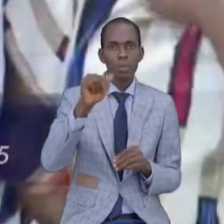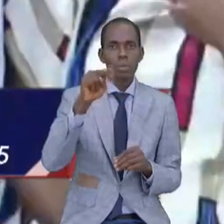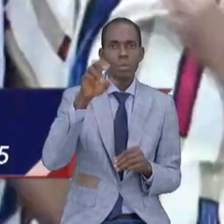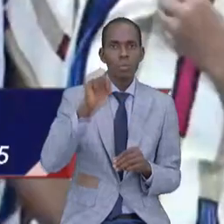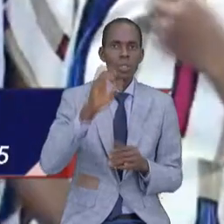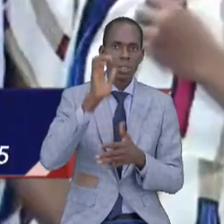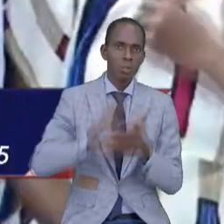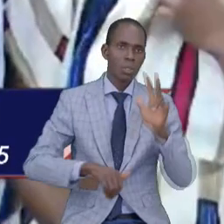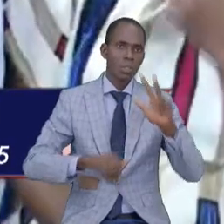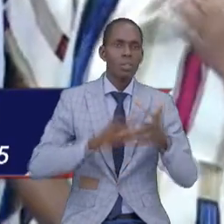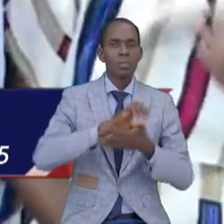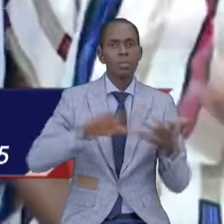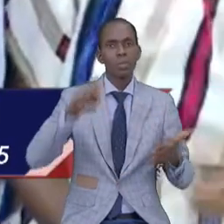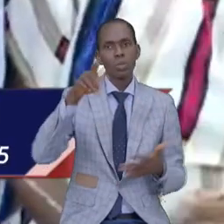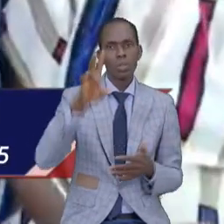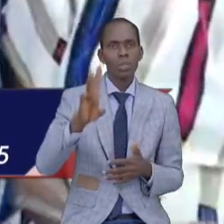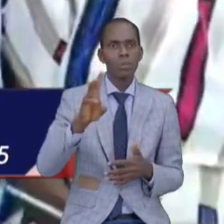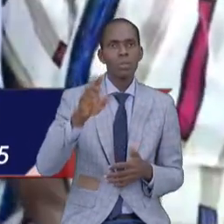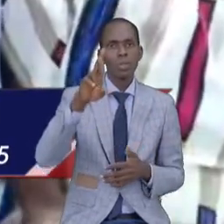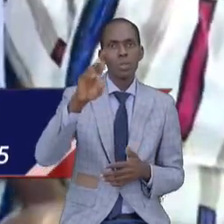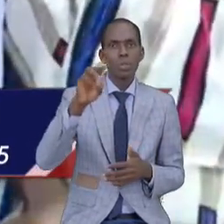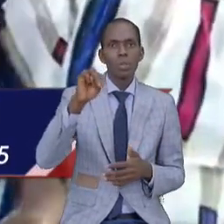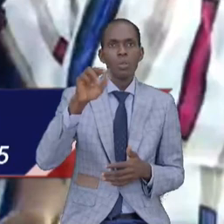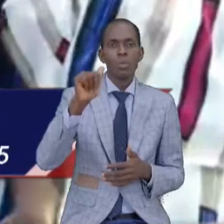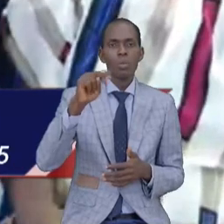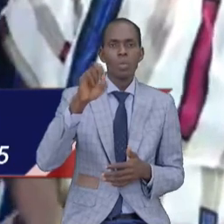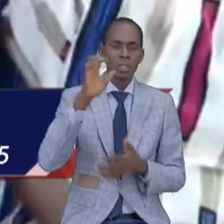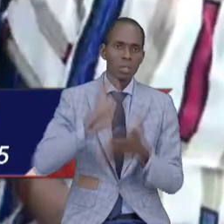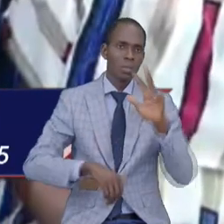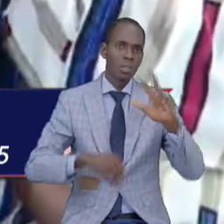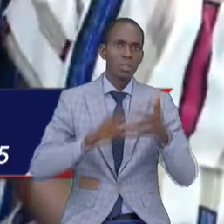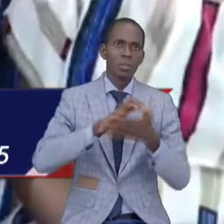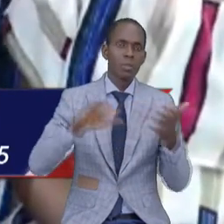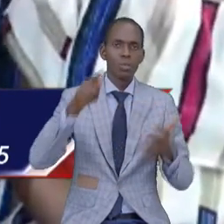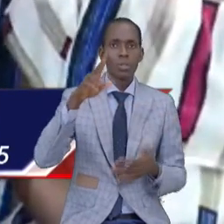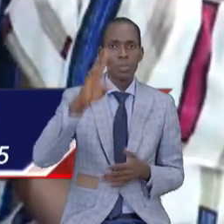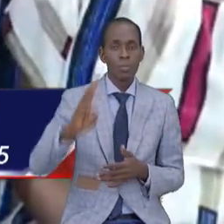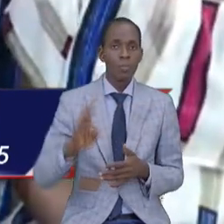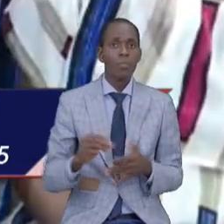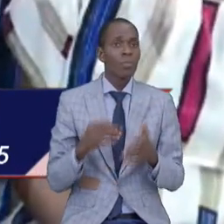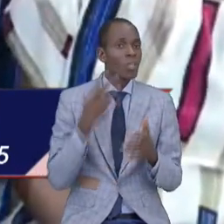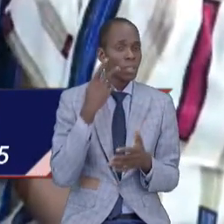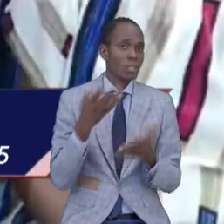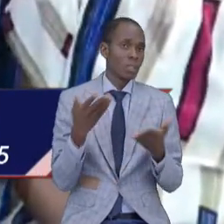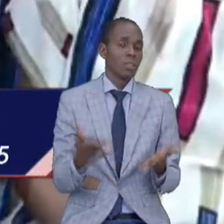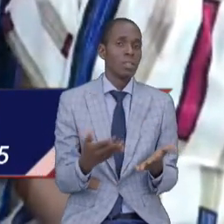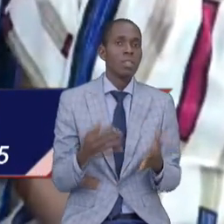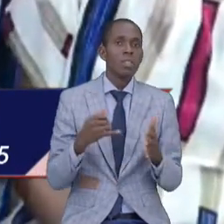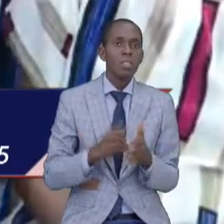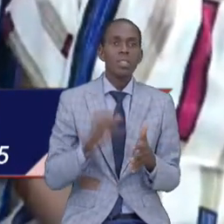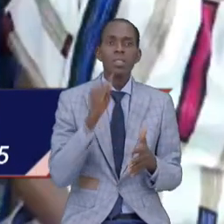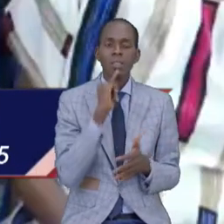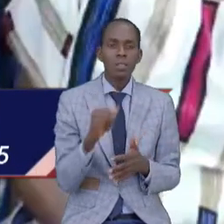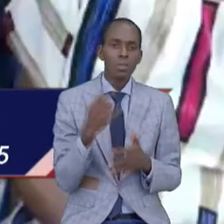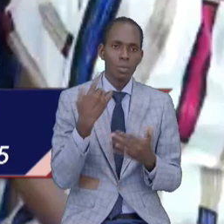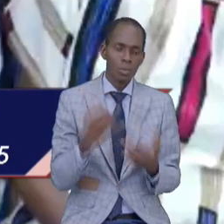verse 27. Where is the boasting then? It is excluded. By what law?